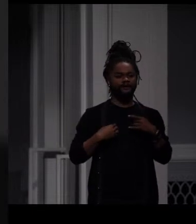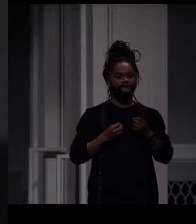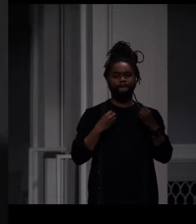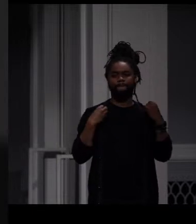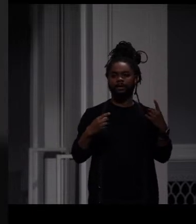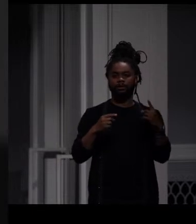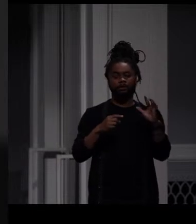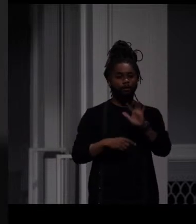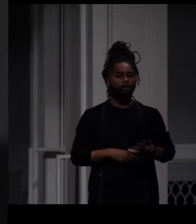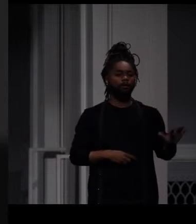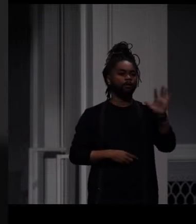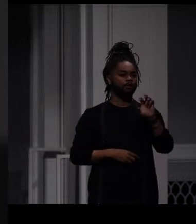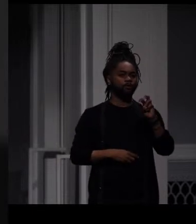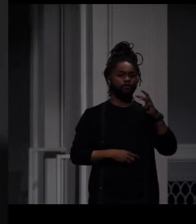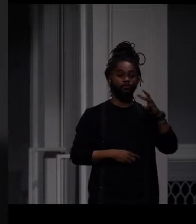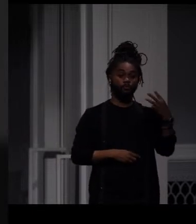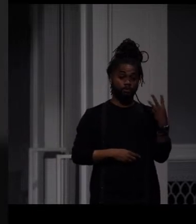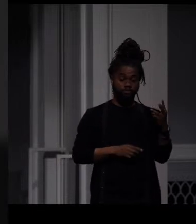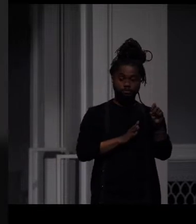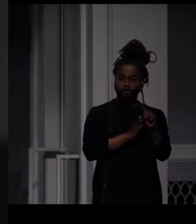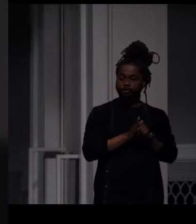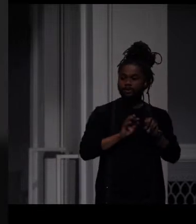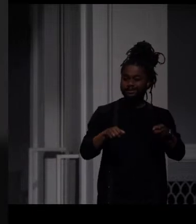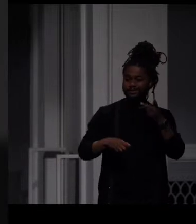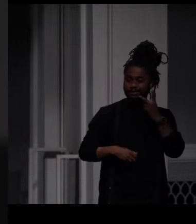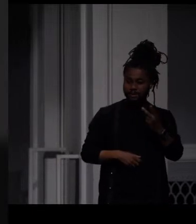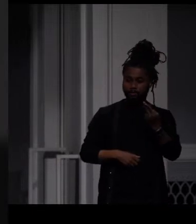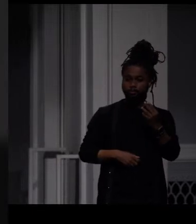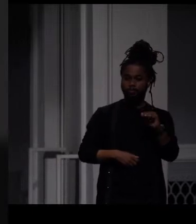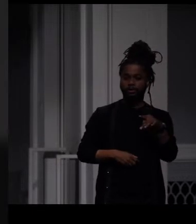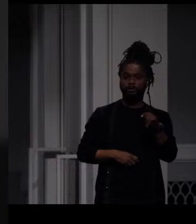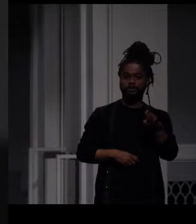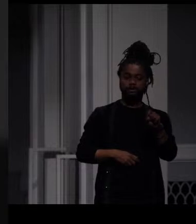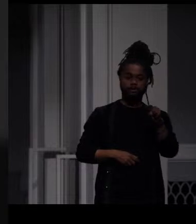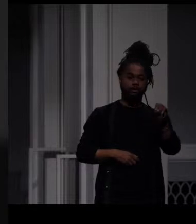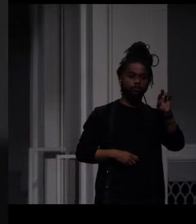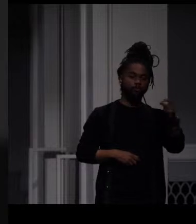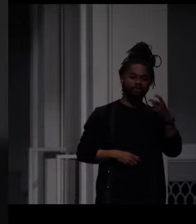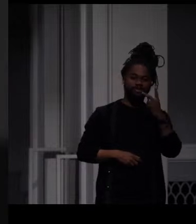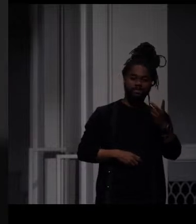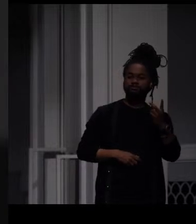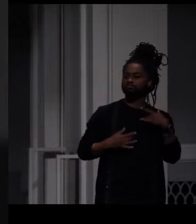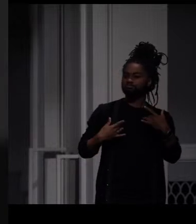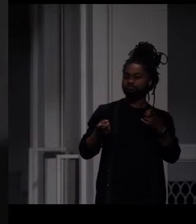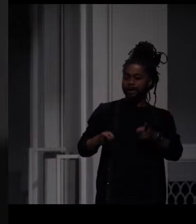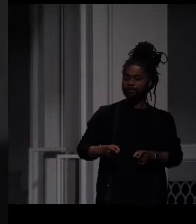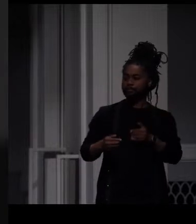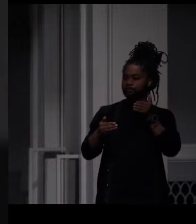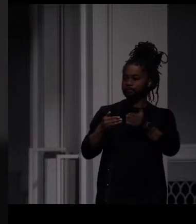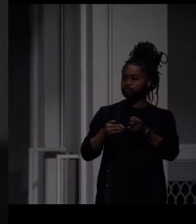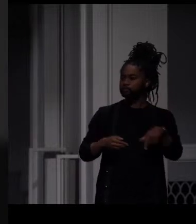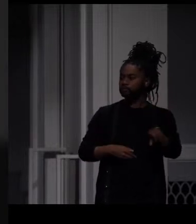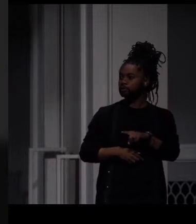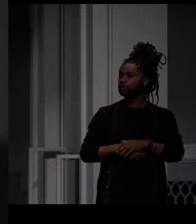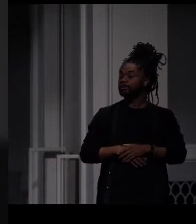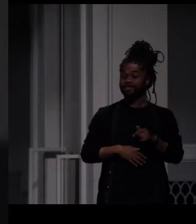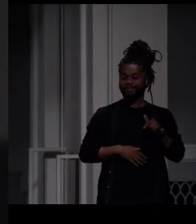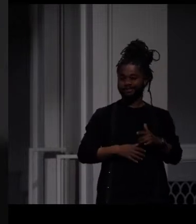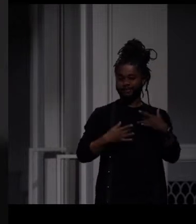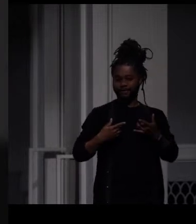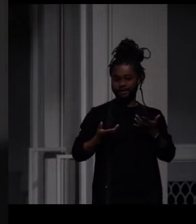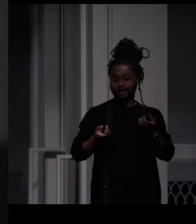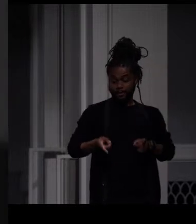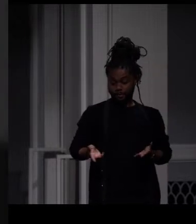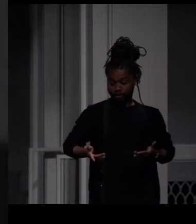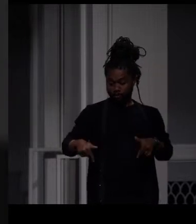Washington State. You can check out humanities.org to find one near you. And this is one of those events, so let me take the opportunity to